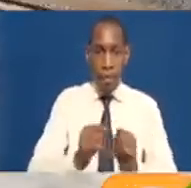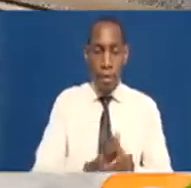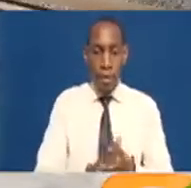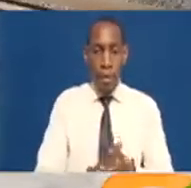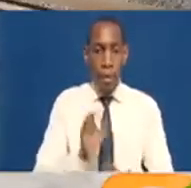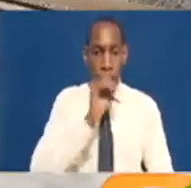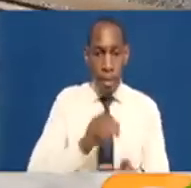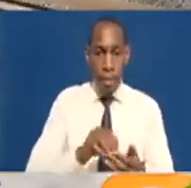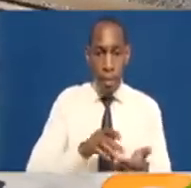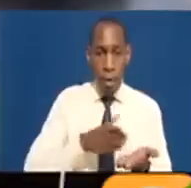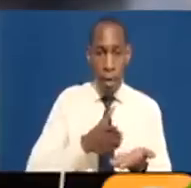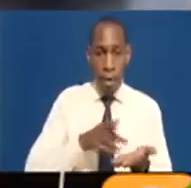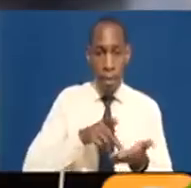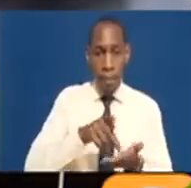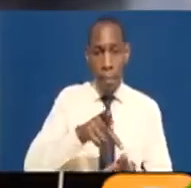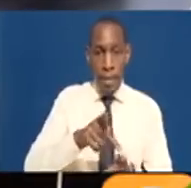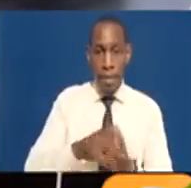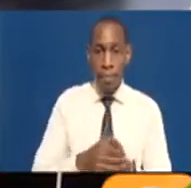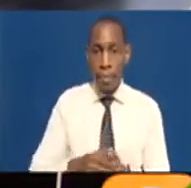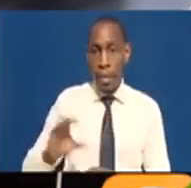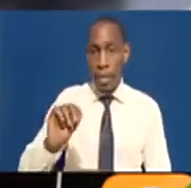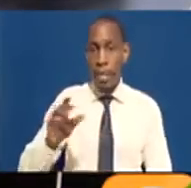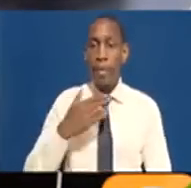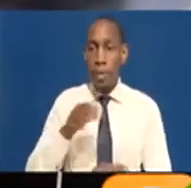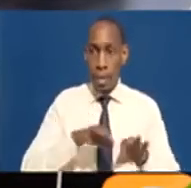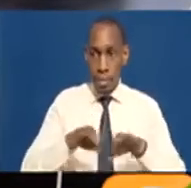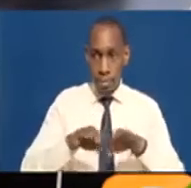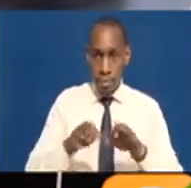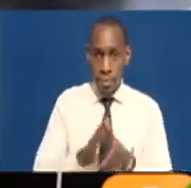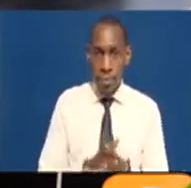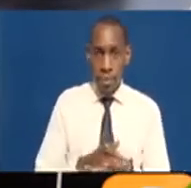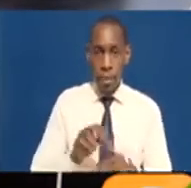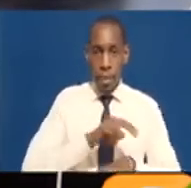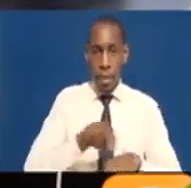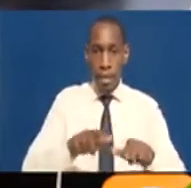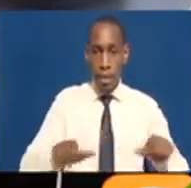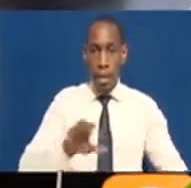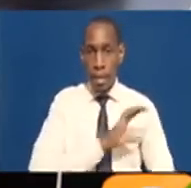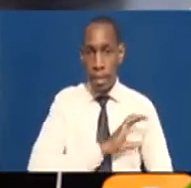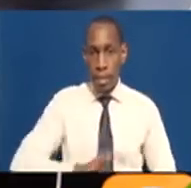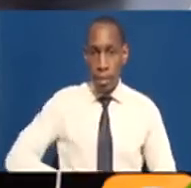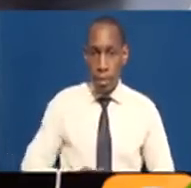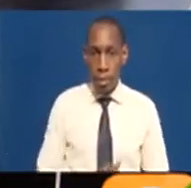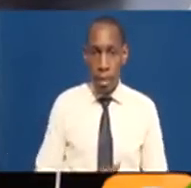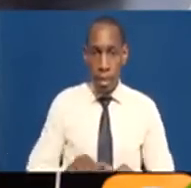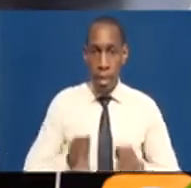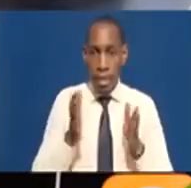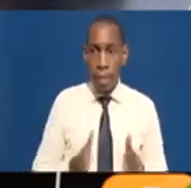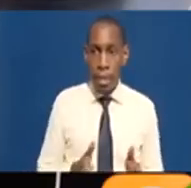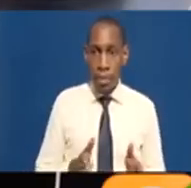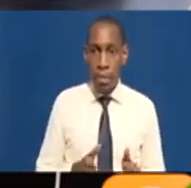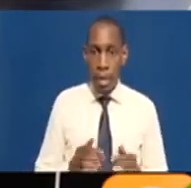on government compensation. Citizen TV sought clarification from the National Lands Commission. Commission Chair Gashom